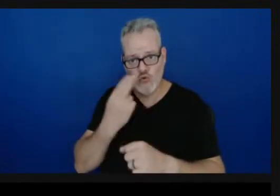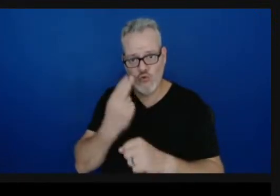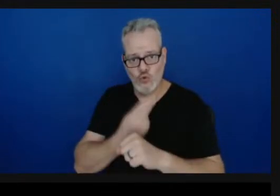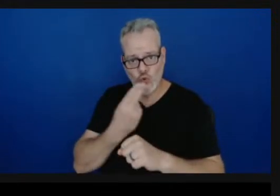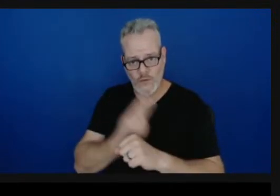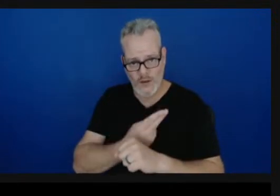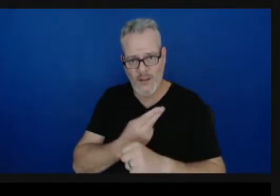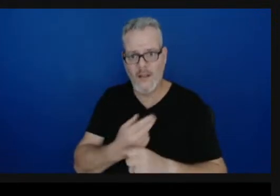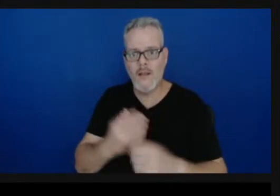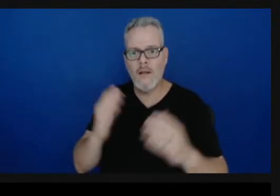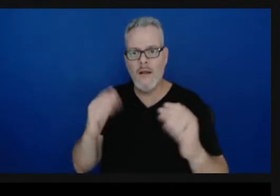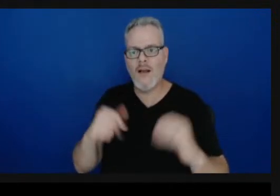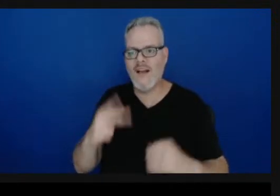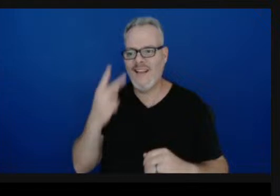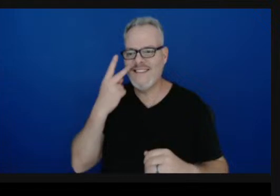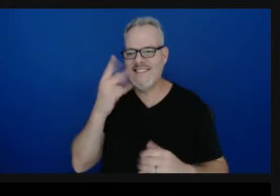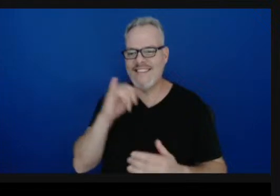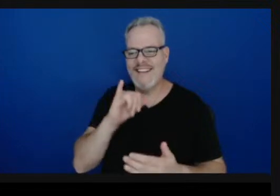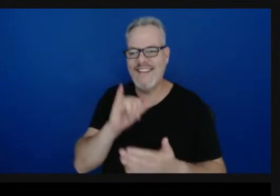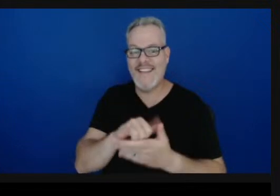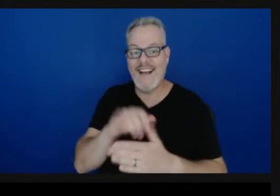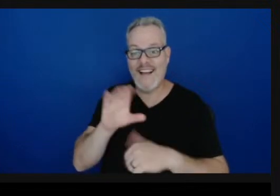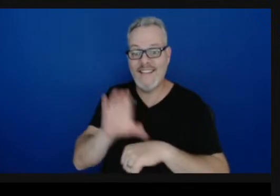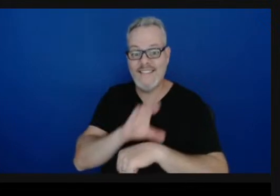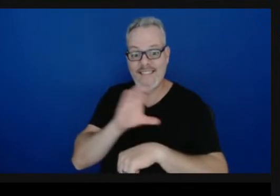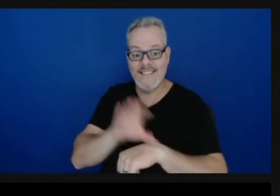And there is an image of